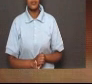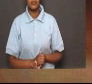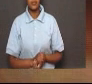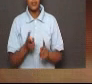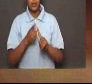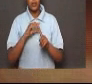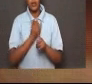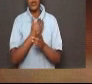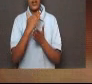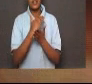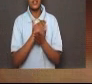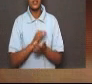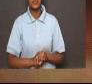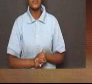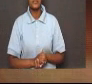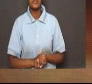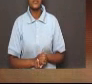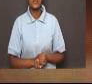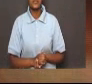let's get back to our lesson.